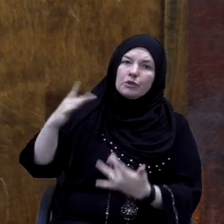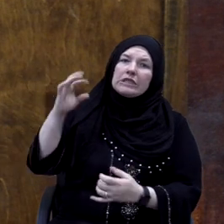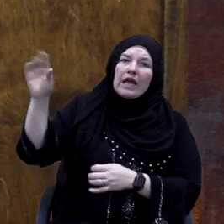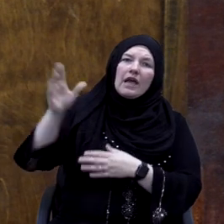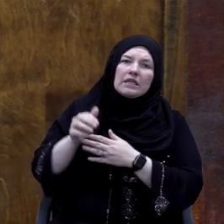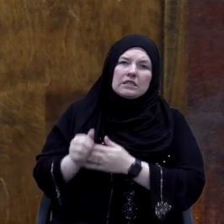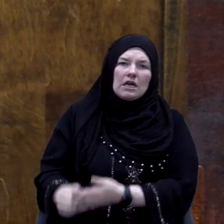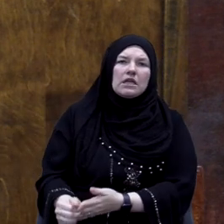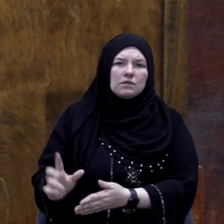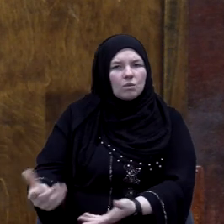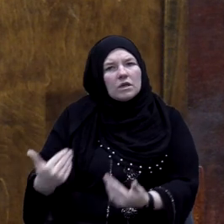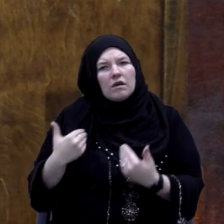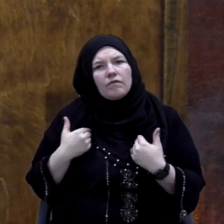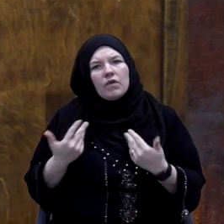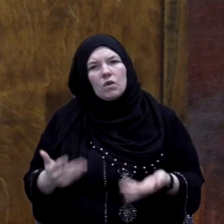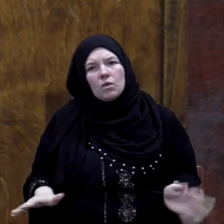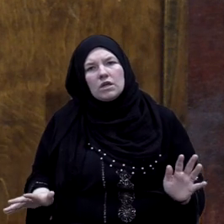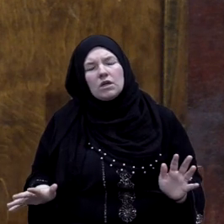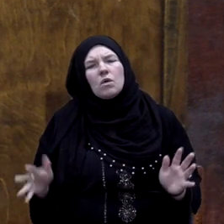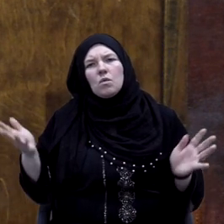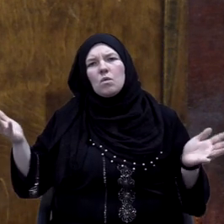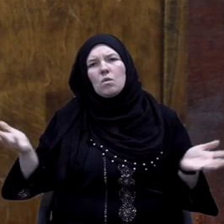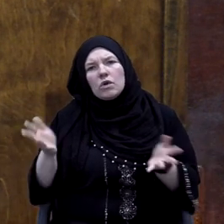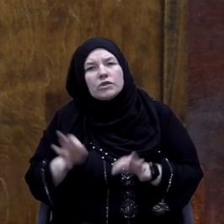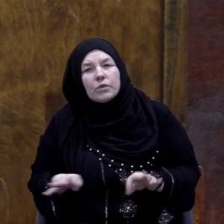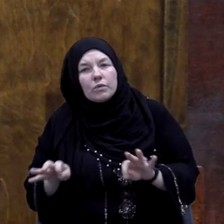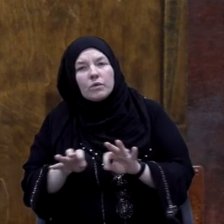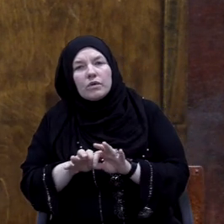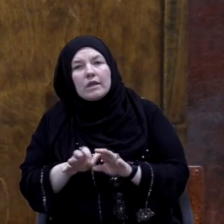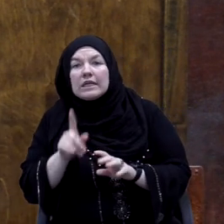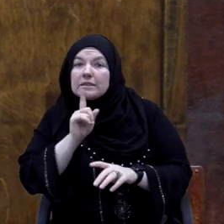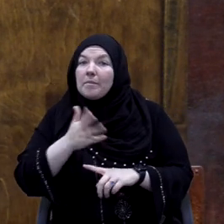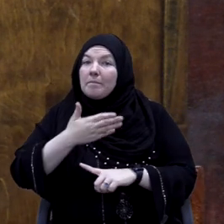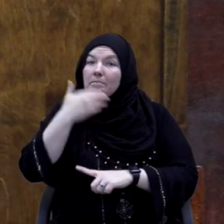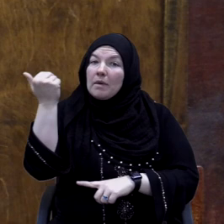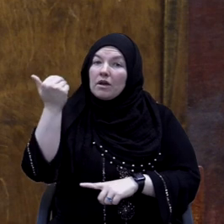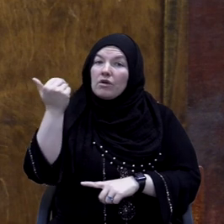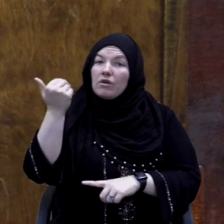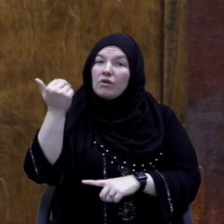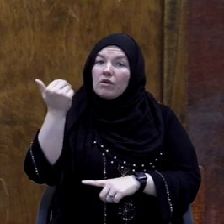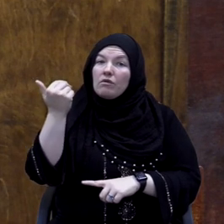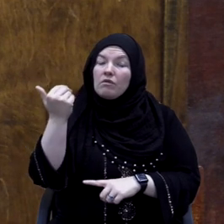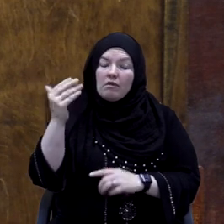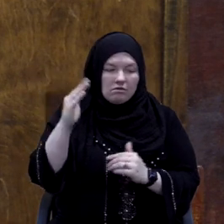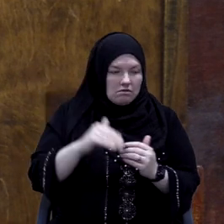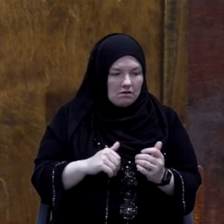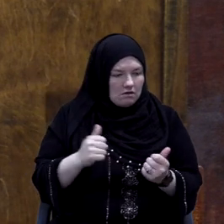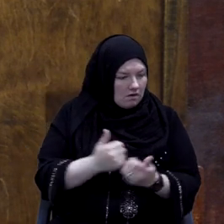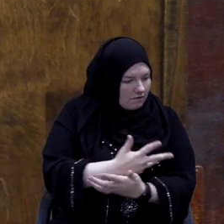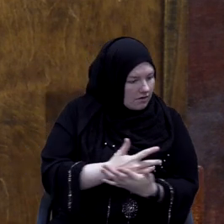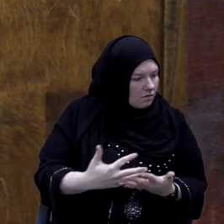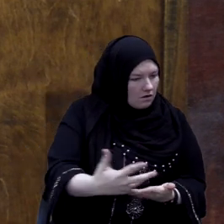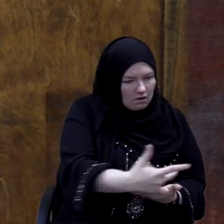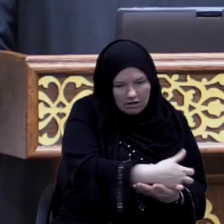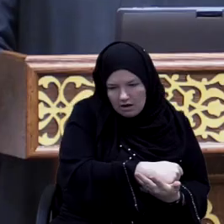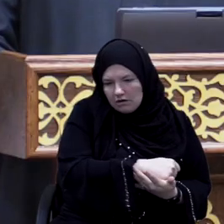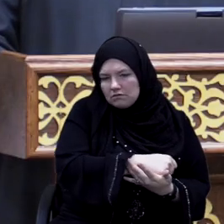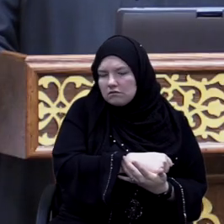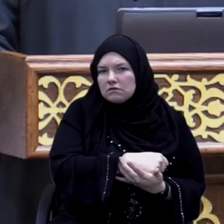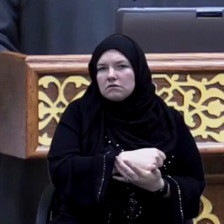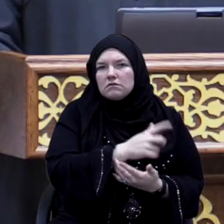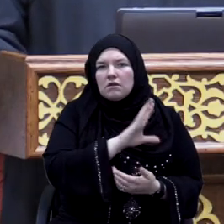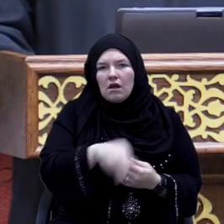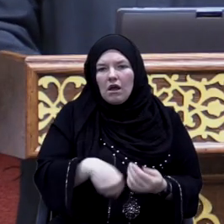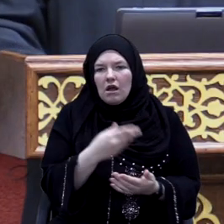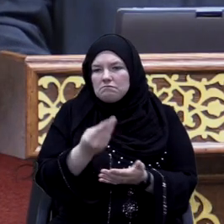guidance. What is it worth? At least it is better than all what we collect and gather and pile up.